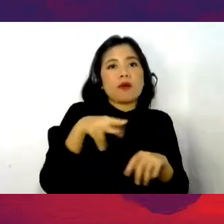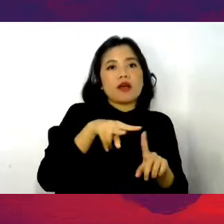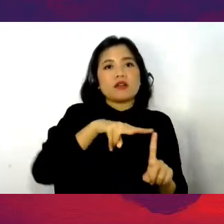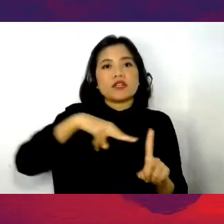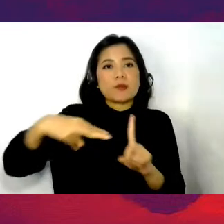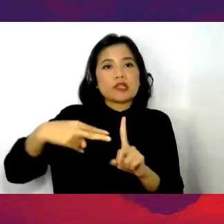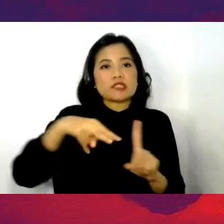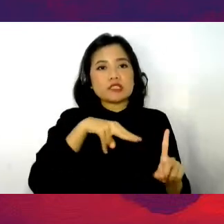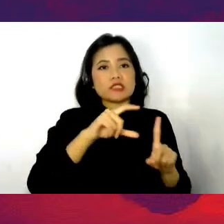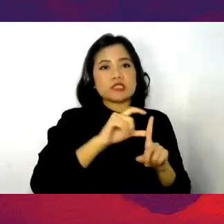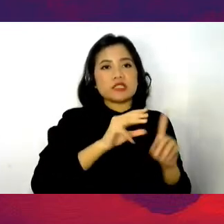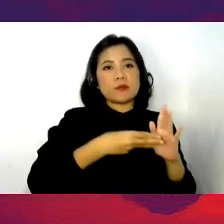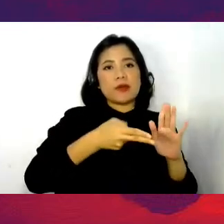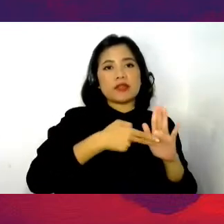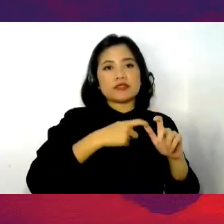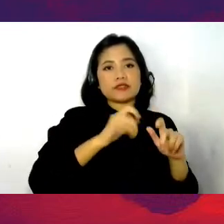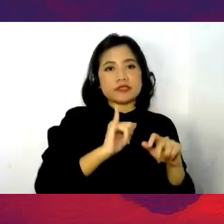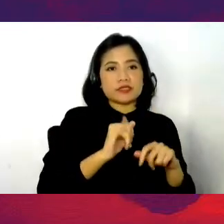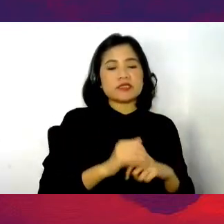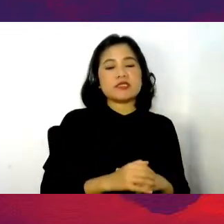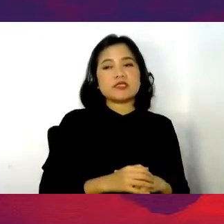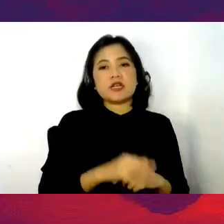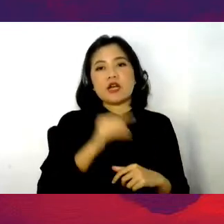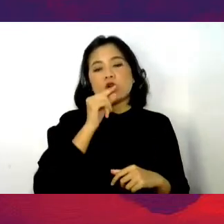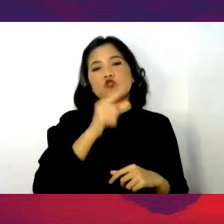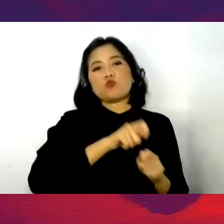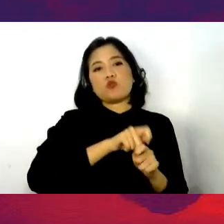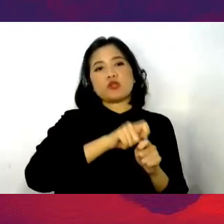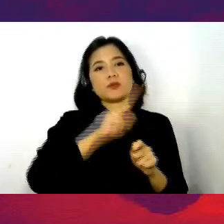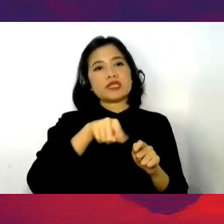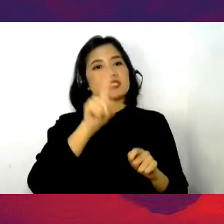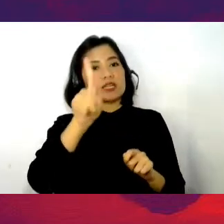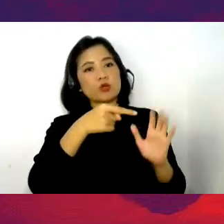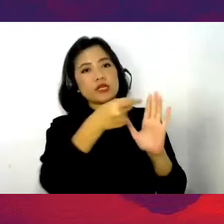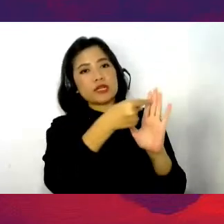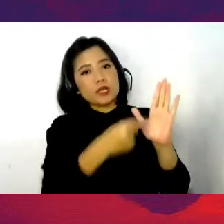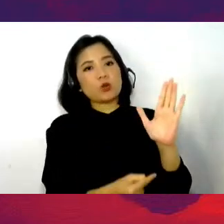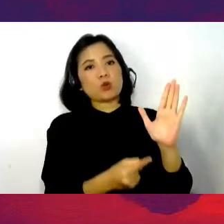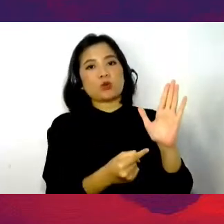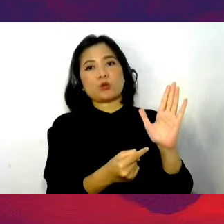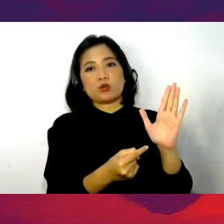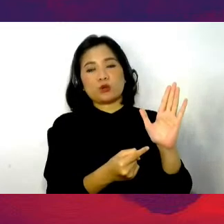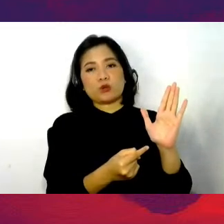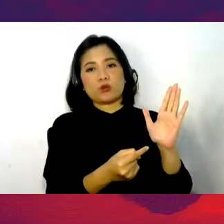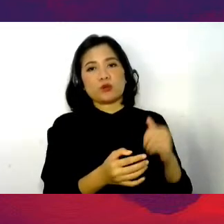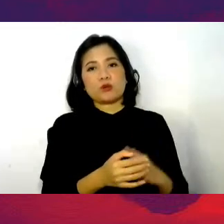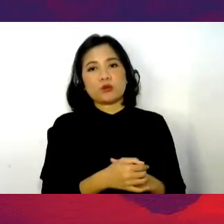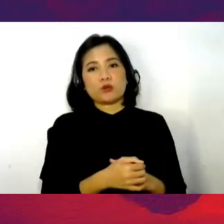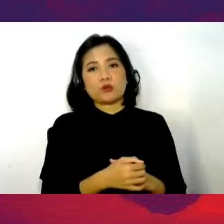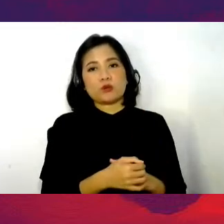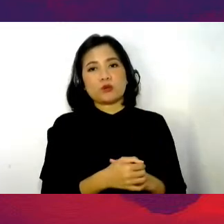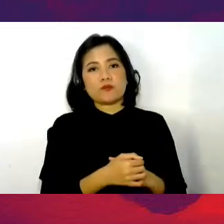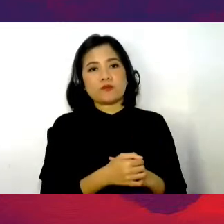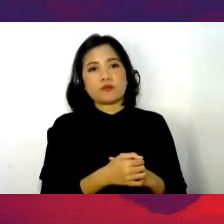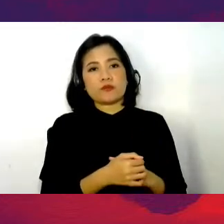Notice the difference between 1 to 4 versus 1 to 13, 1 to 16. Much bigger difference here.